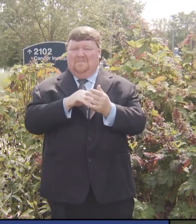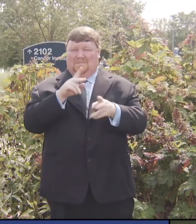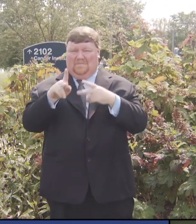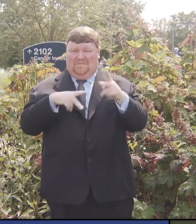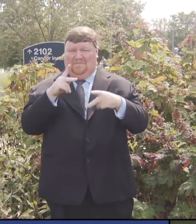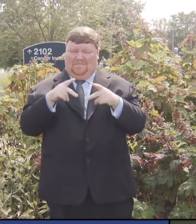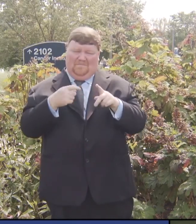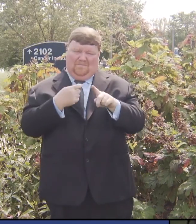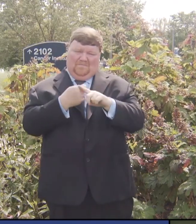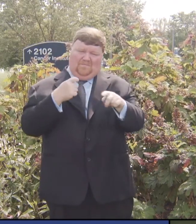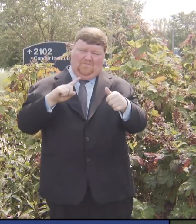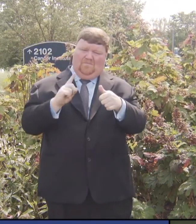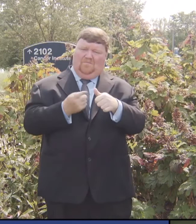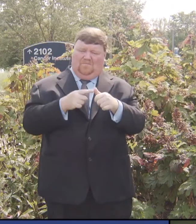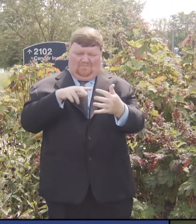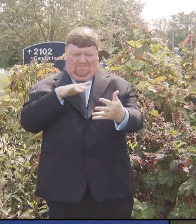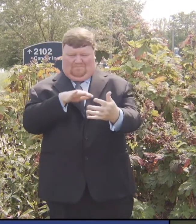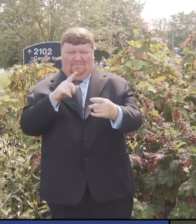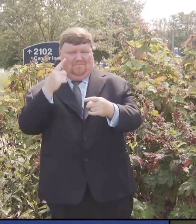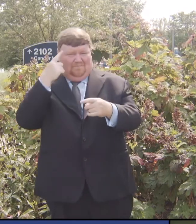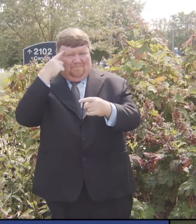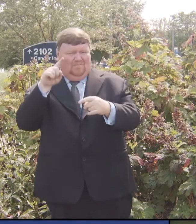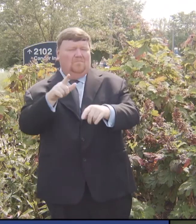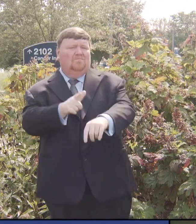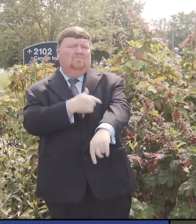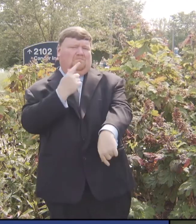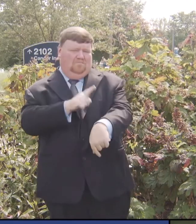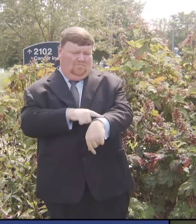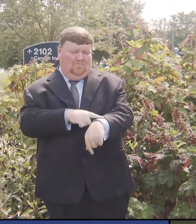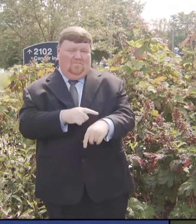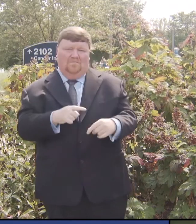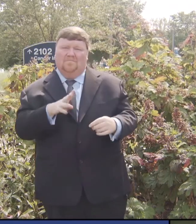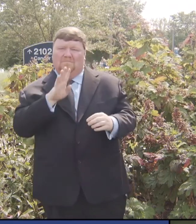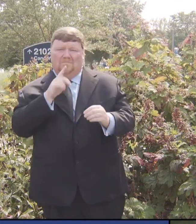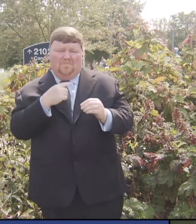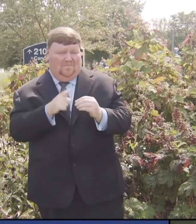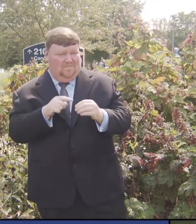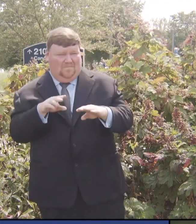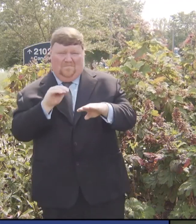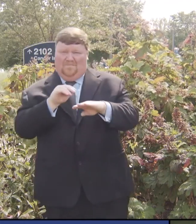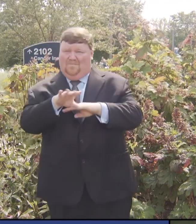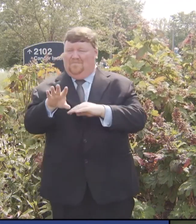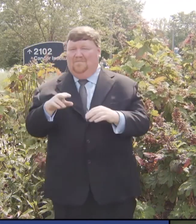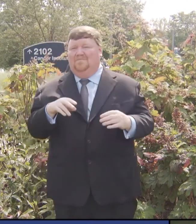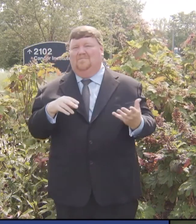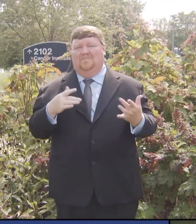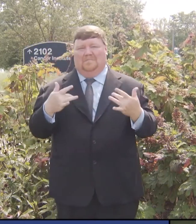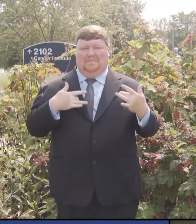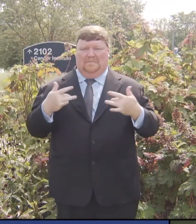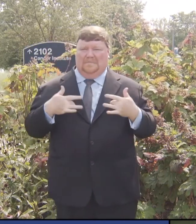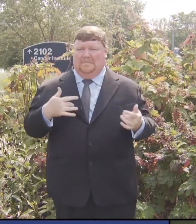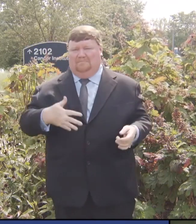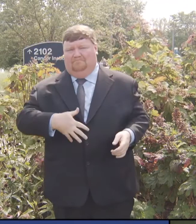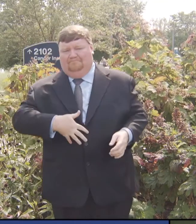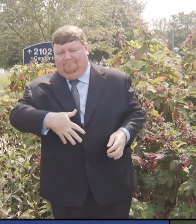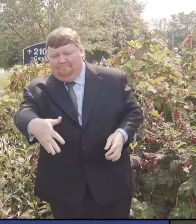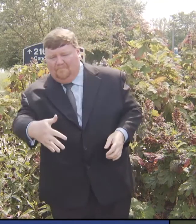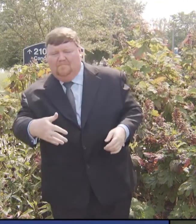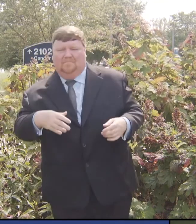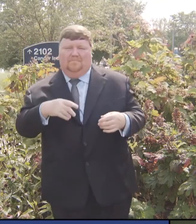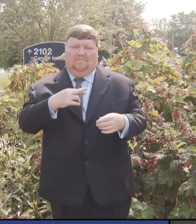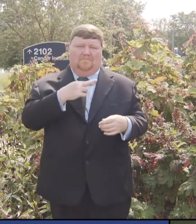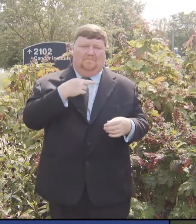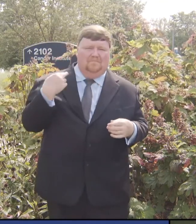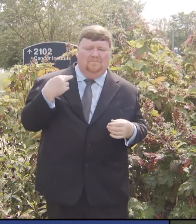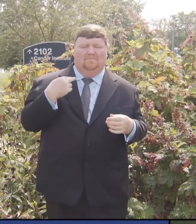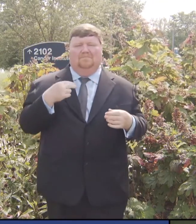in the original trials have been studied for a long term. We talk about long-term side effects. There was concern about pregnancy and fertility risks,